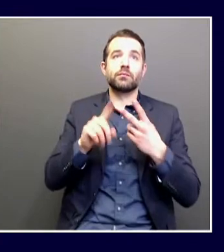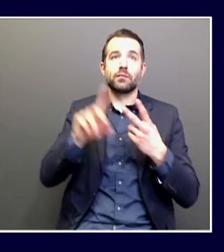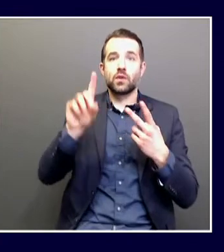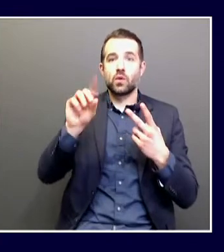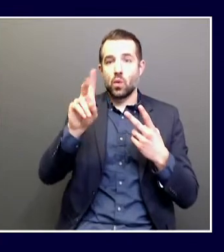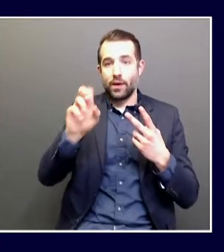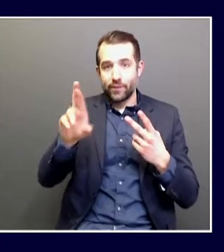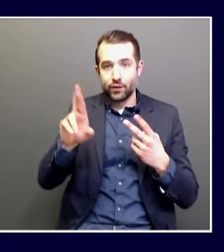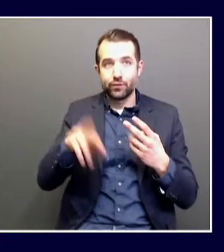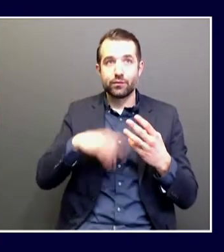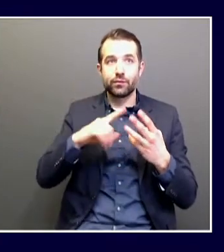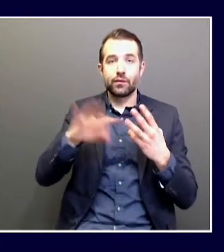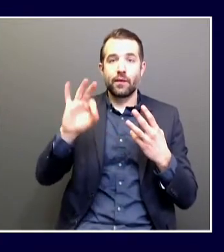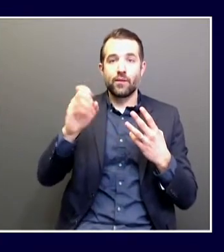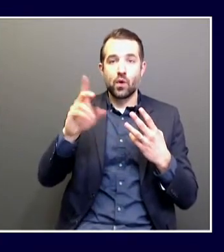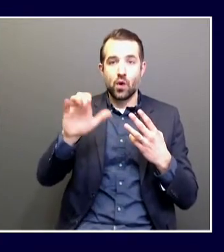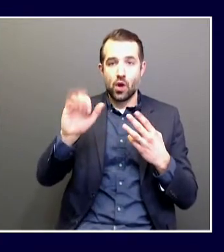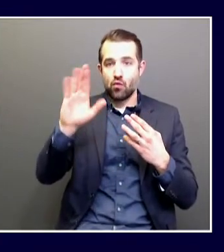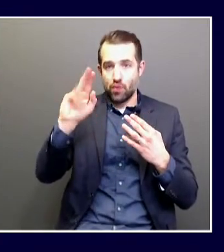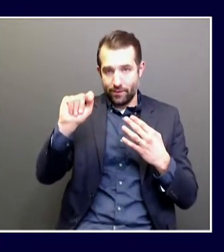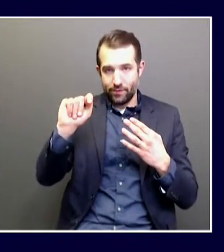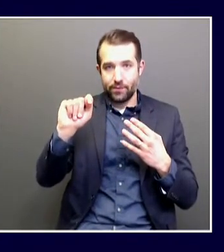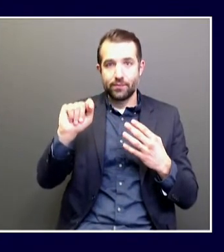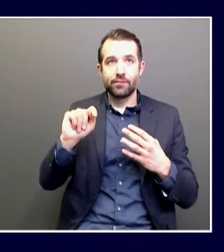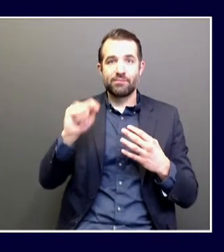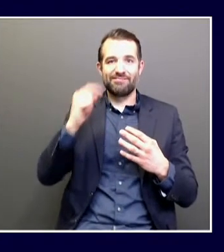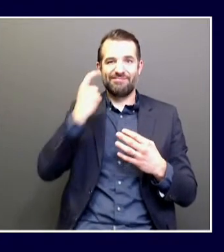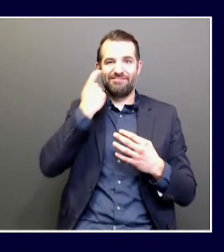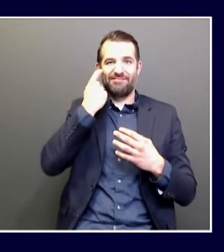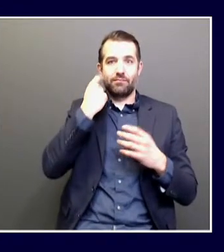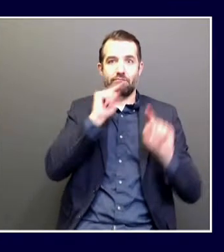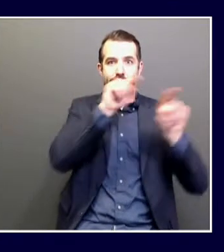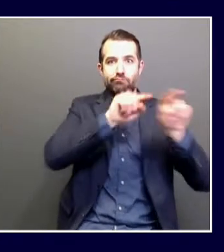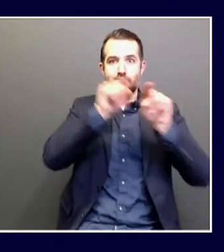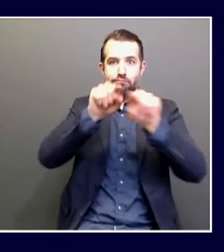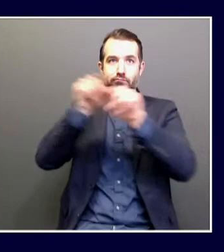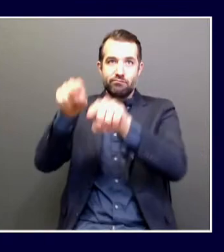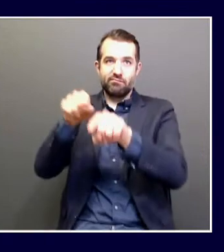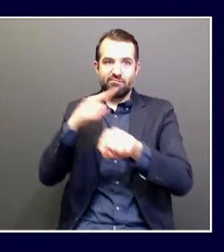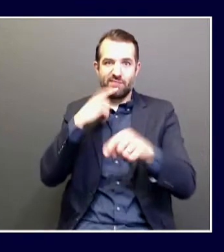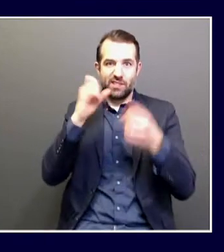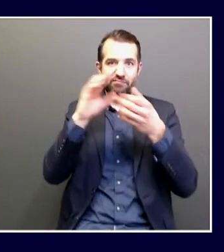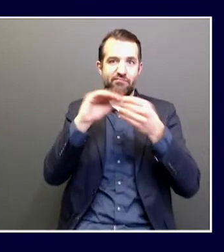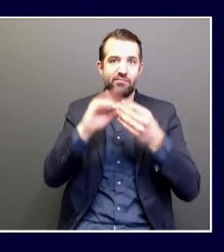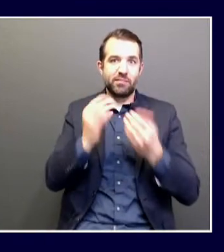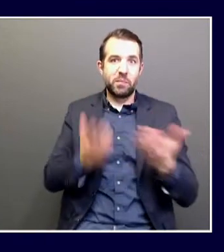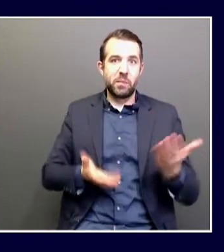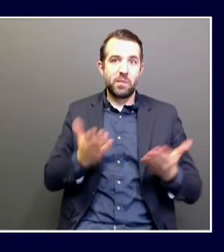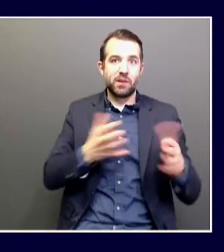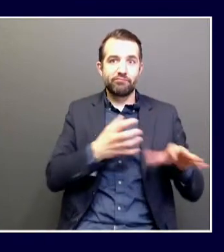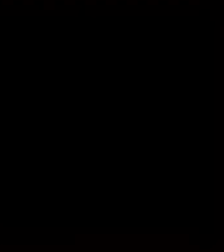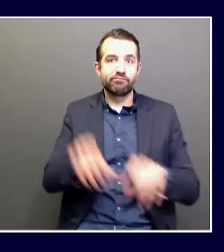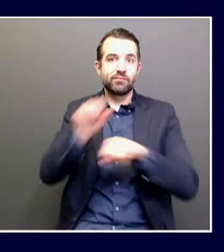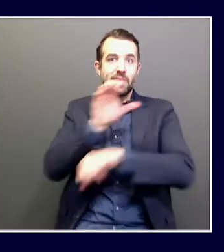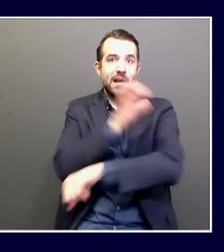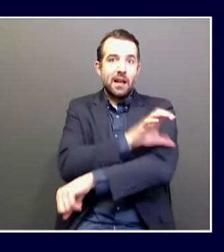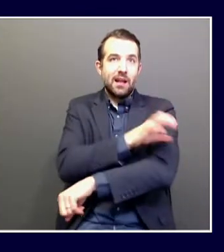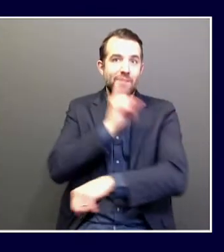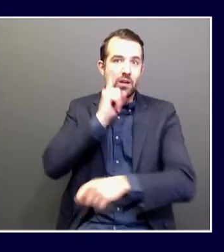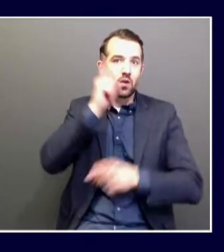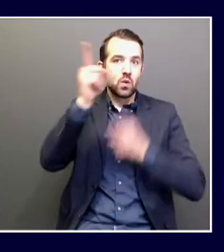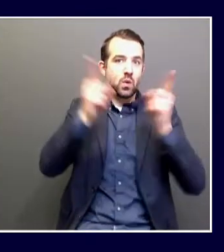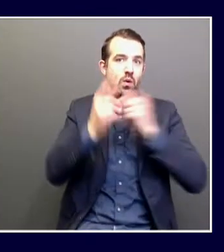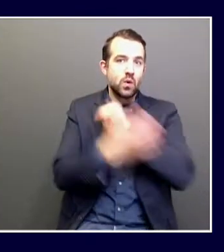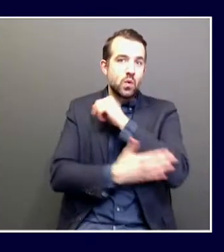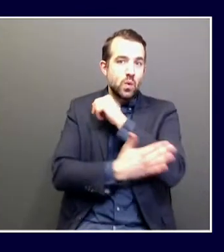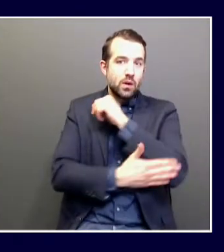know in the past you've talked about hosting clinics in maybe more rural locations like that, but needing a partner. Any